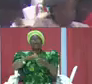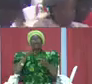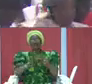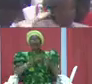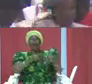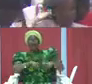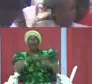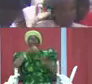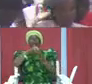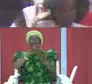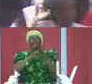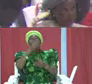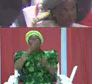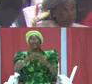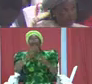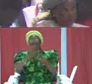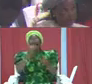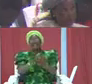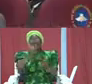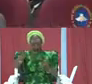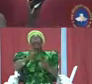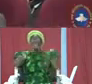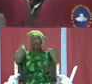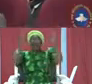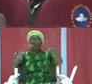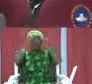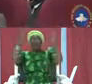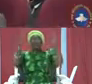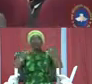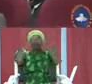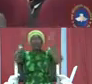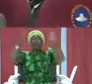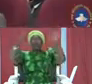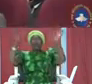Amen. Hallelujah.